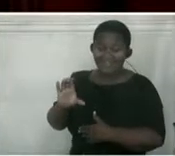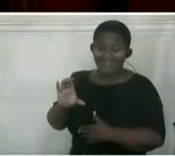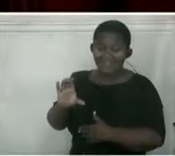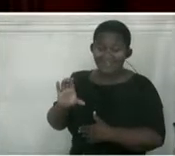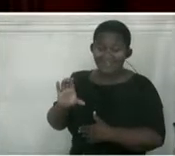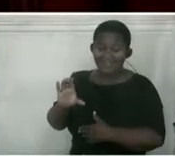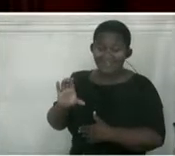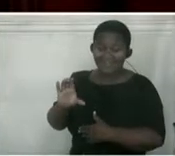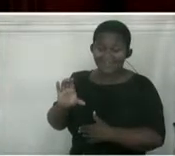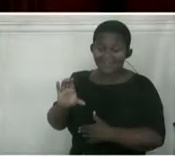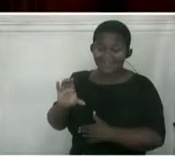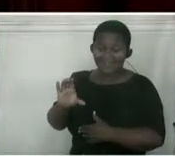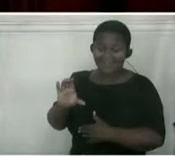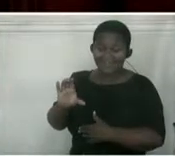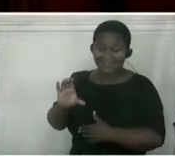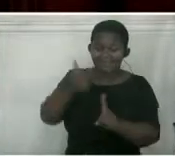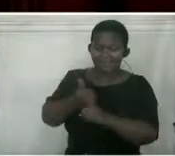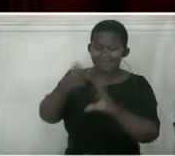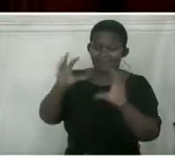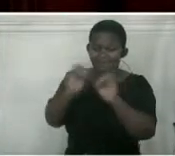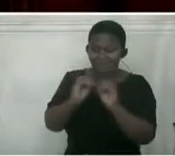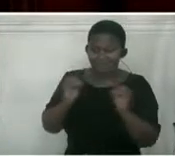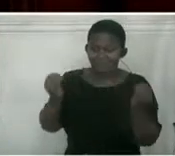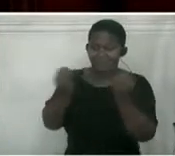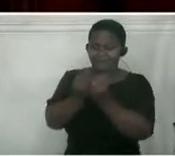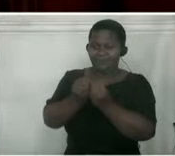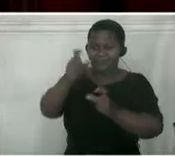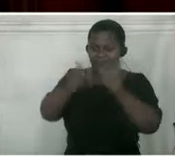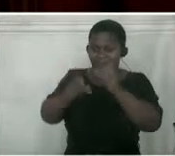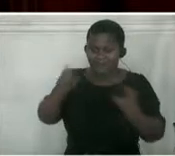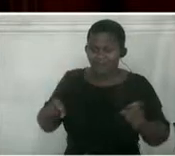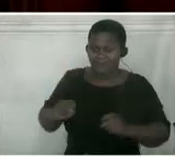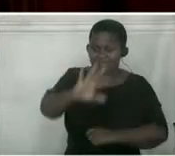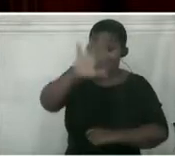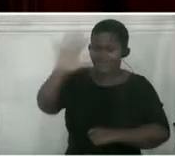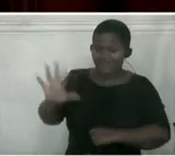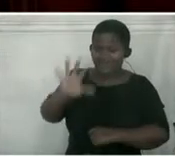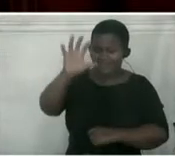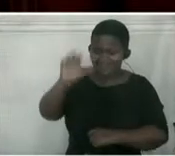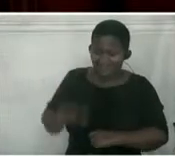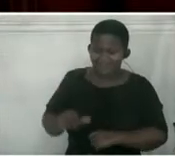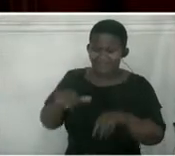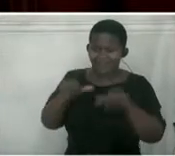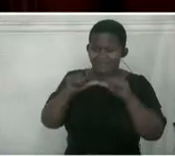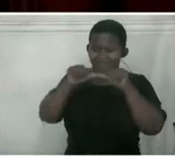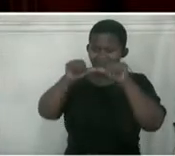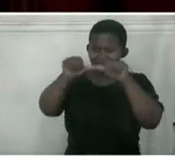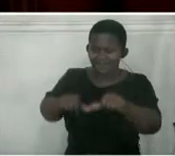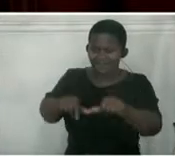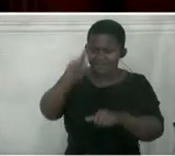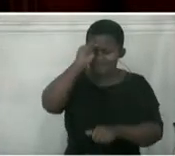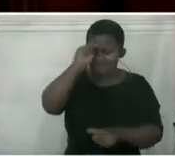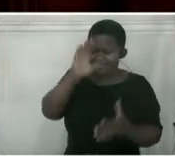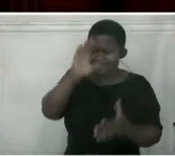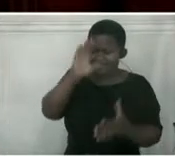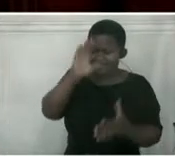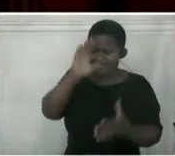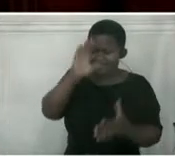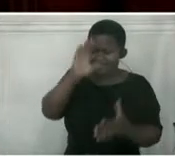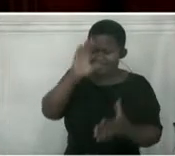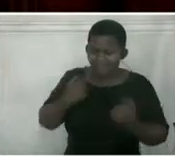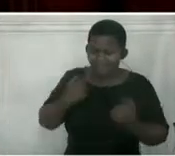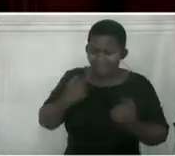the liberation movement of the people of South Africa, for its continued trust in me to